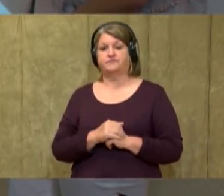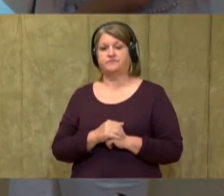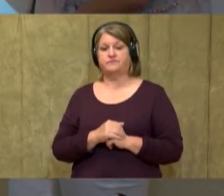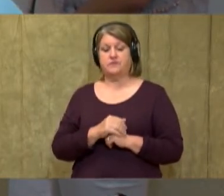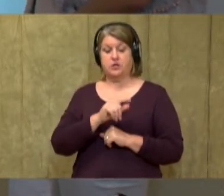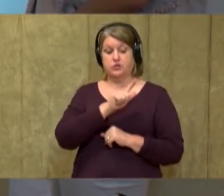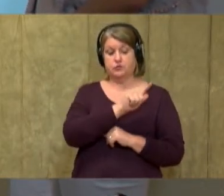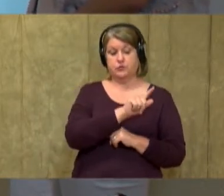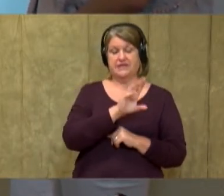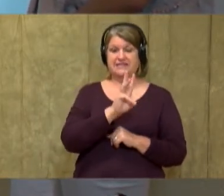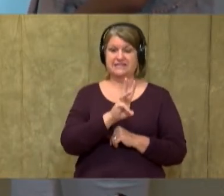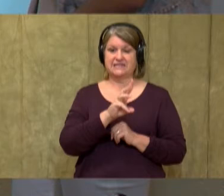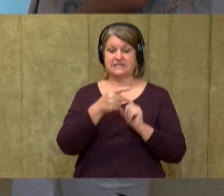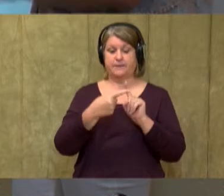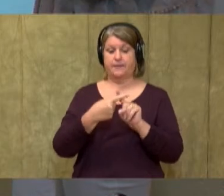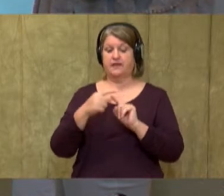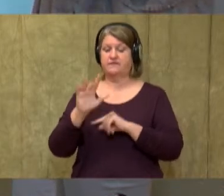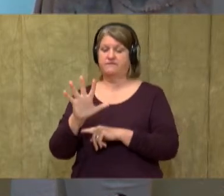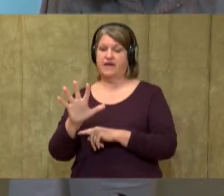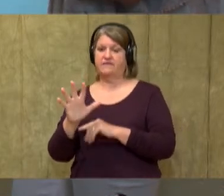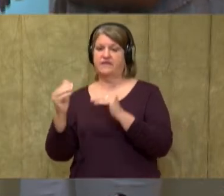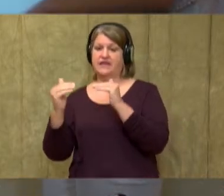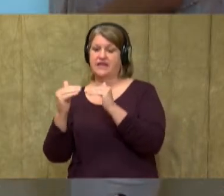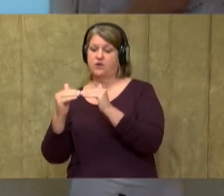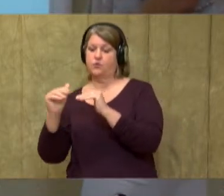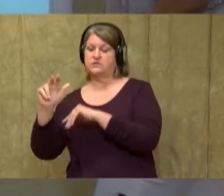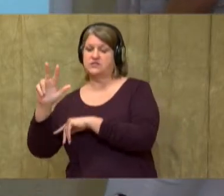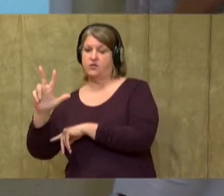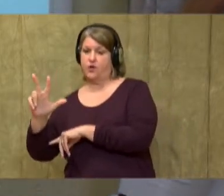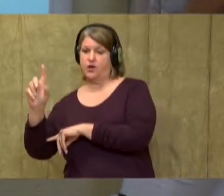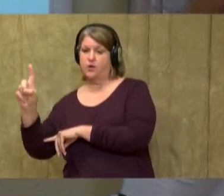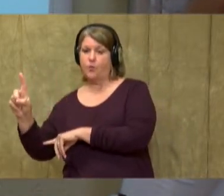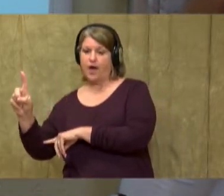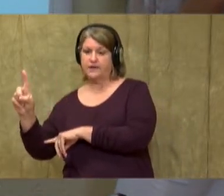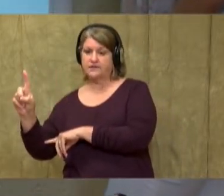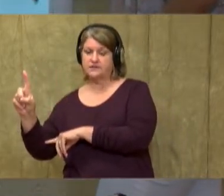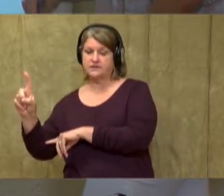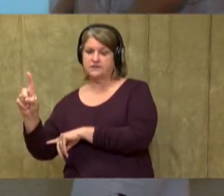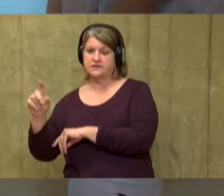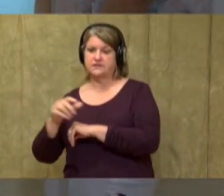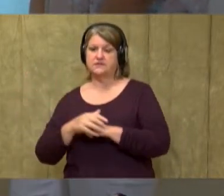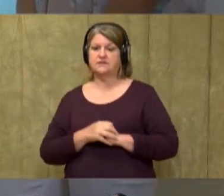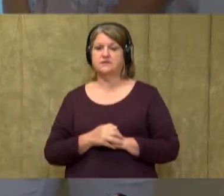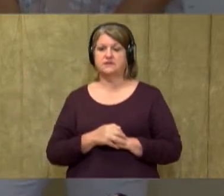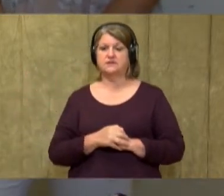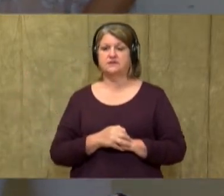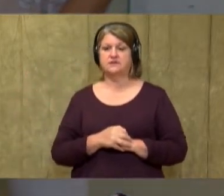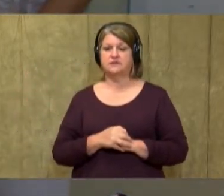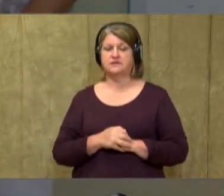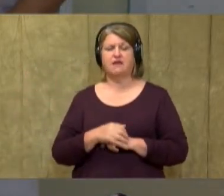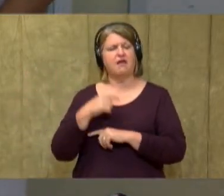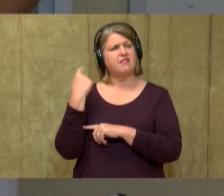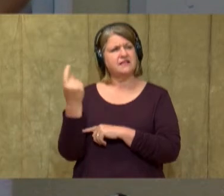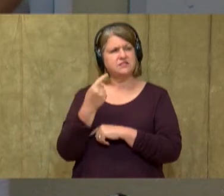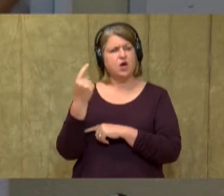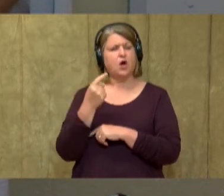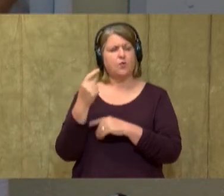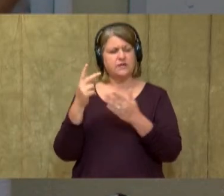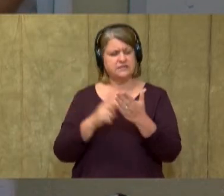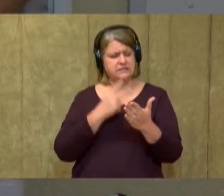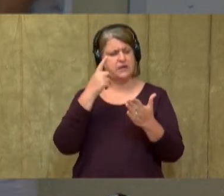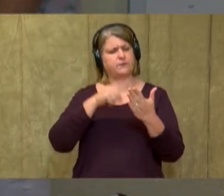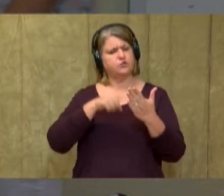26 plus 5 equals 31. Let's always double check